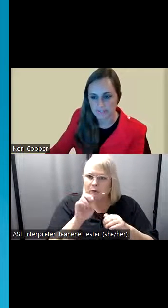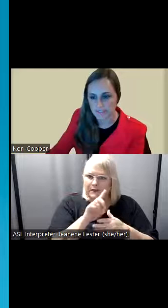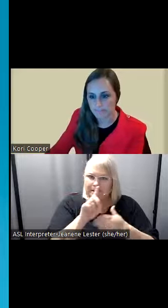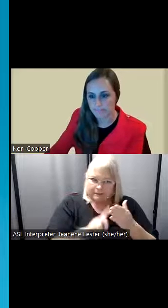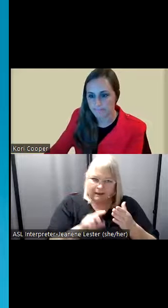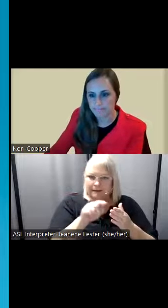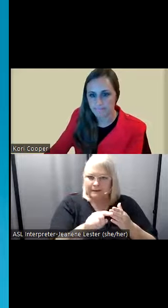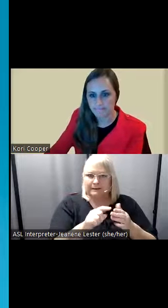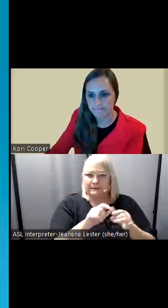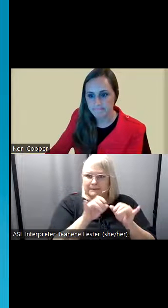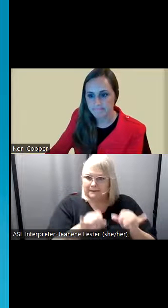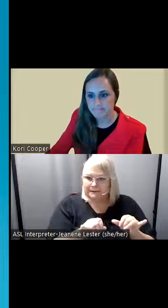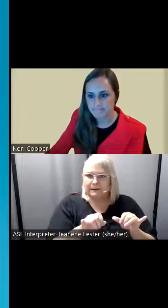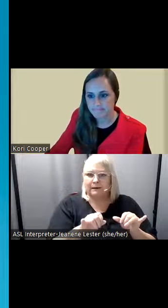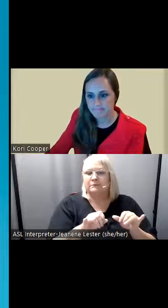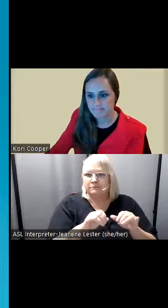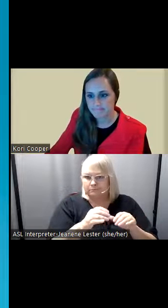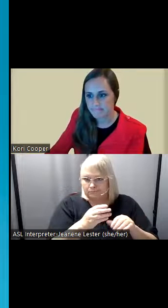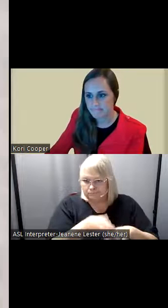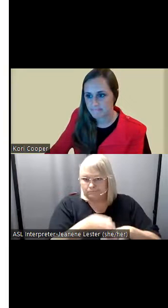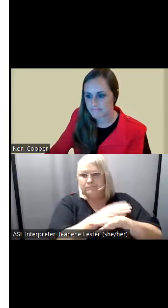vice versa.